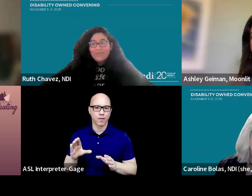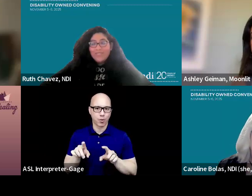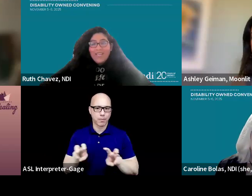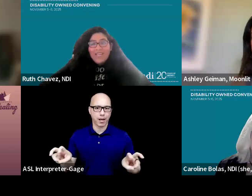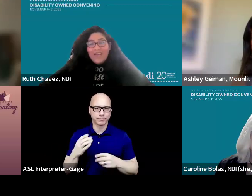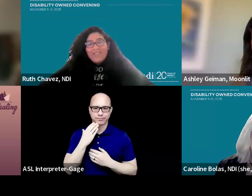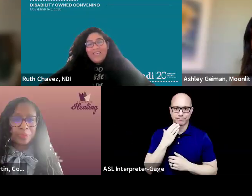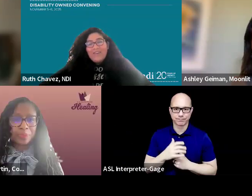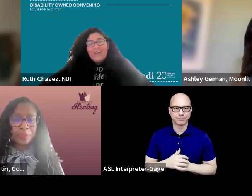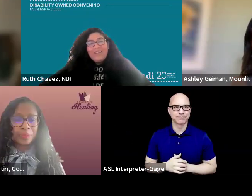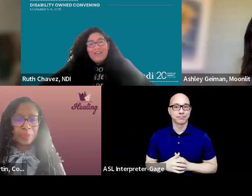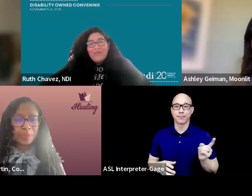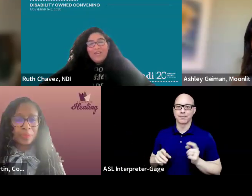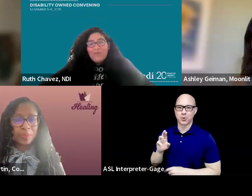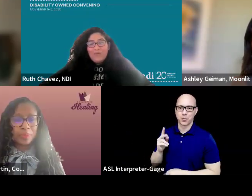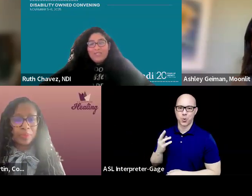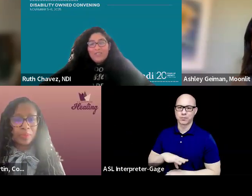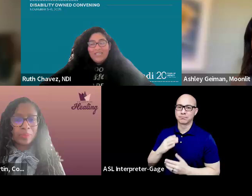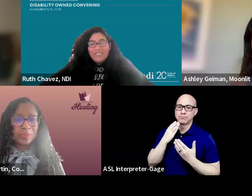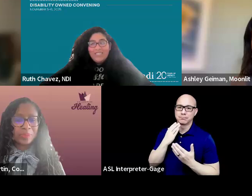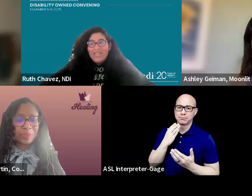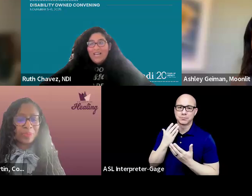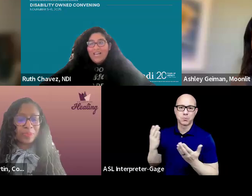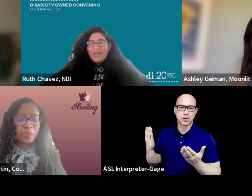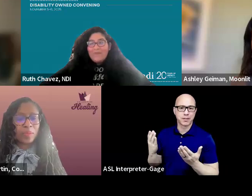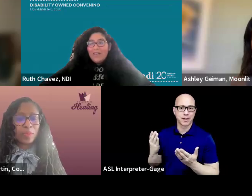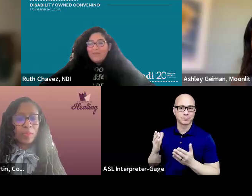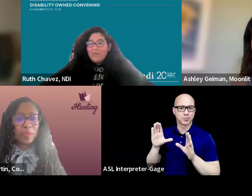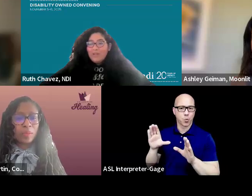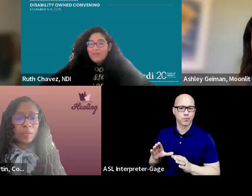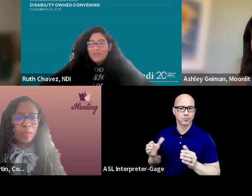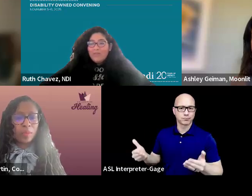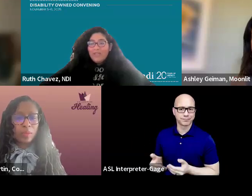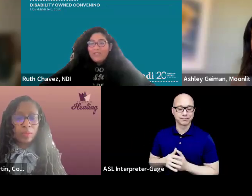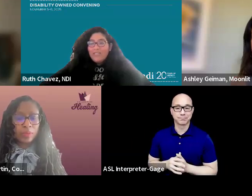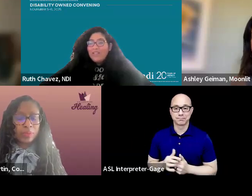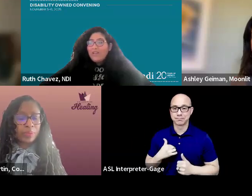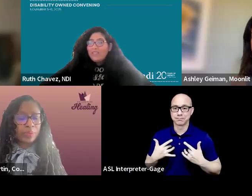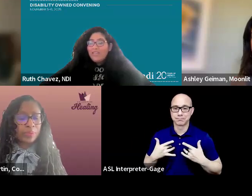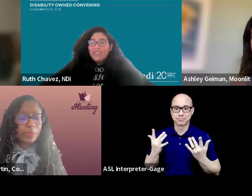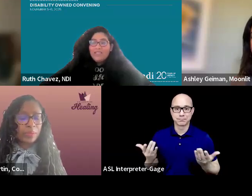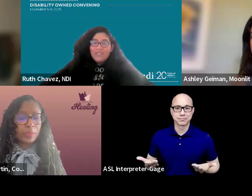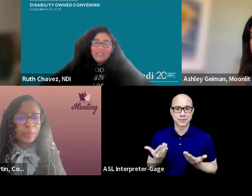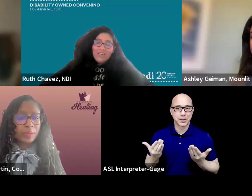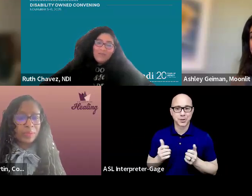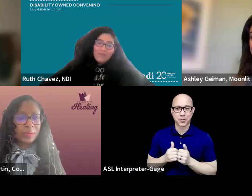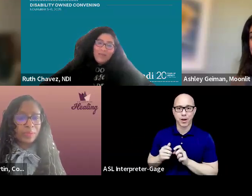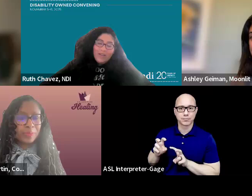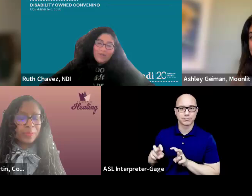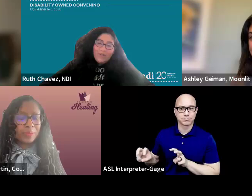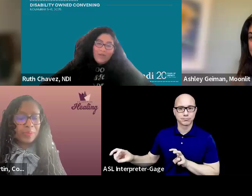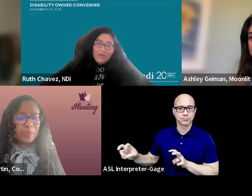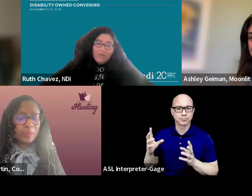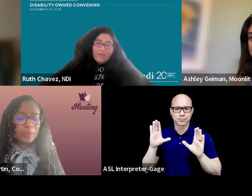Ruth. Thank you, Caroline, for that warm introduction. I am thrilled to be here today alongside such an